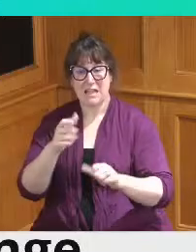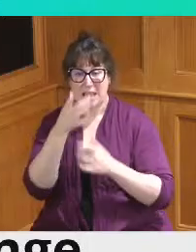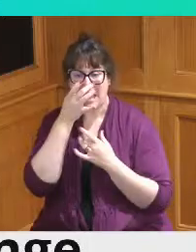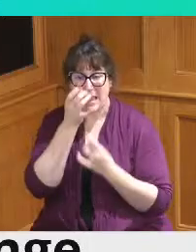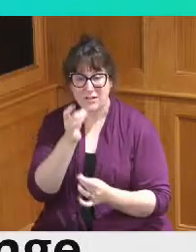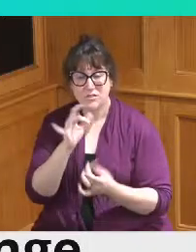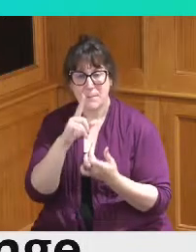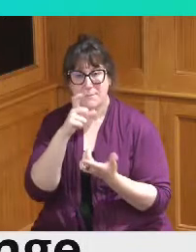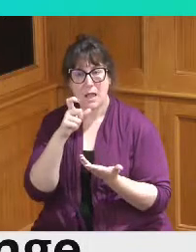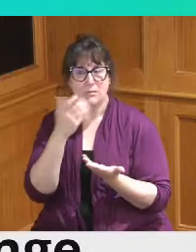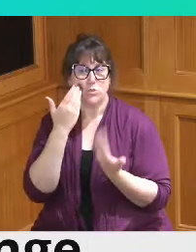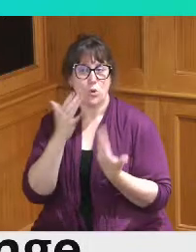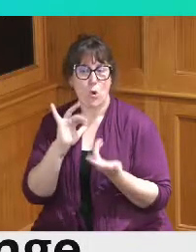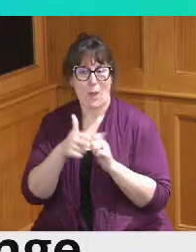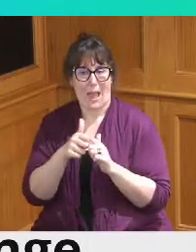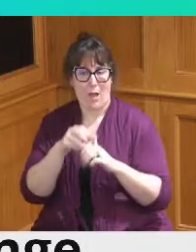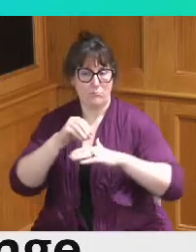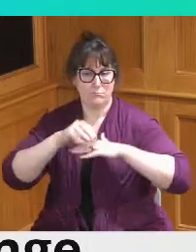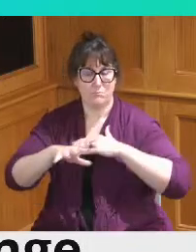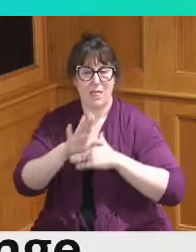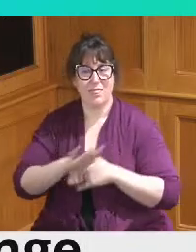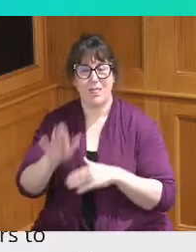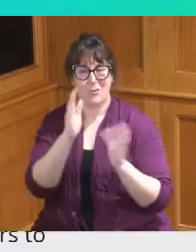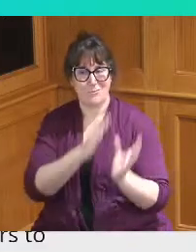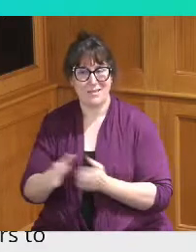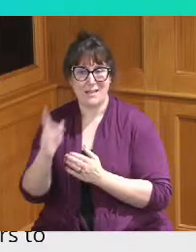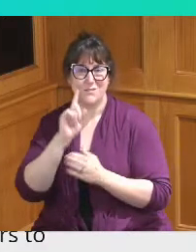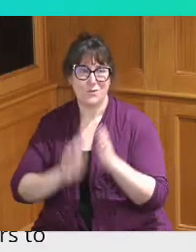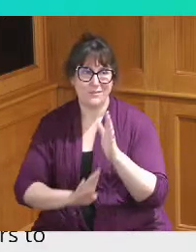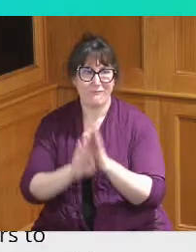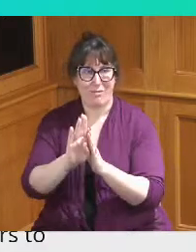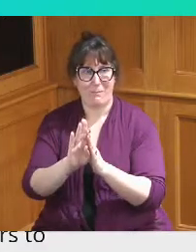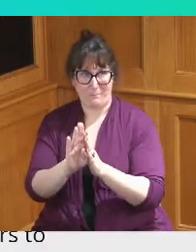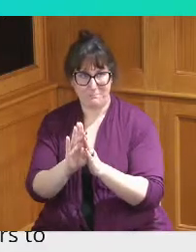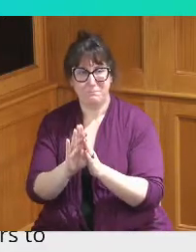don't know how that's going to affect their development plans.